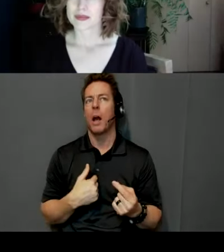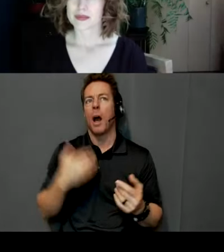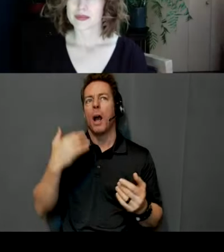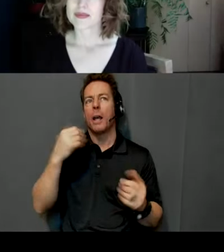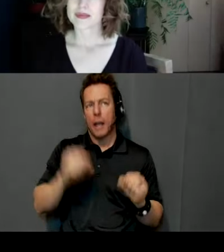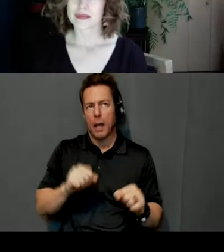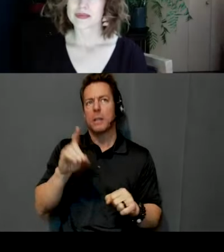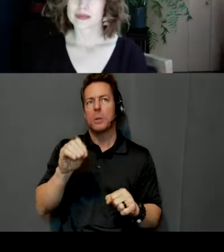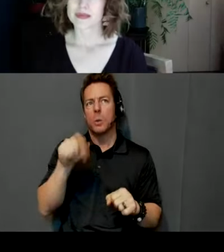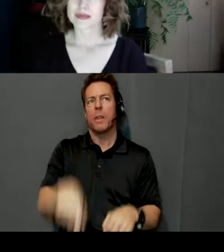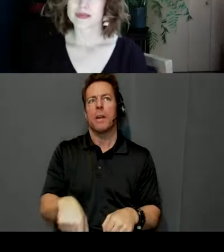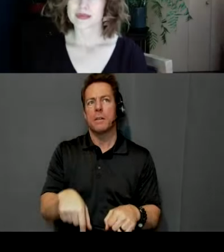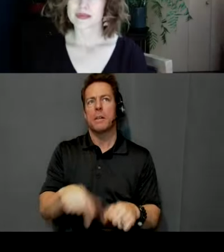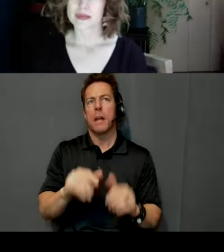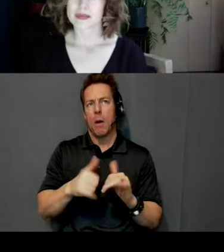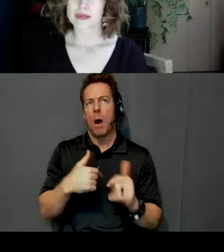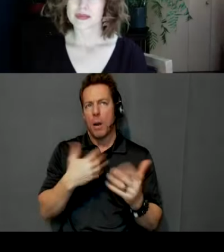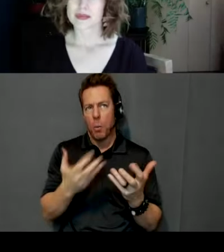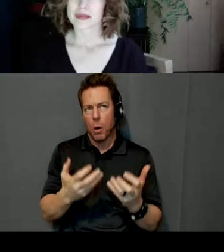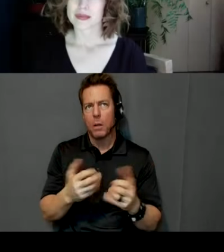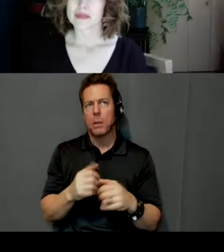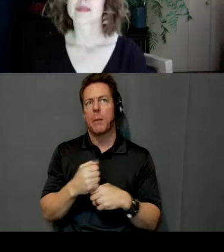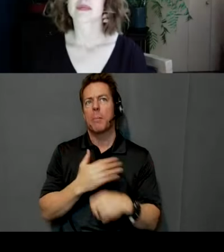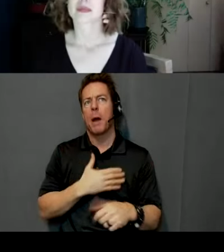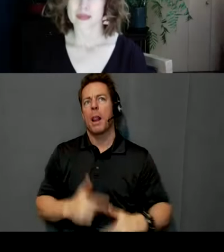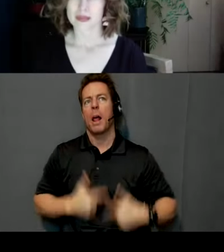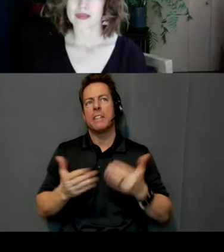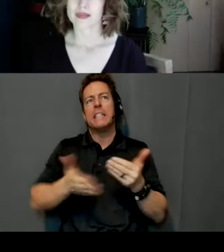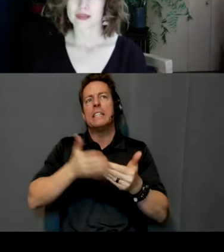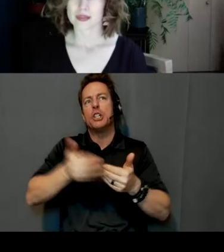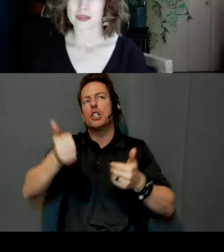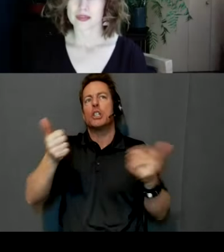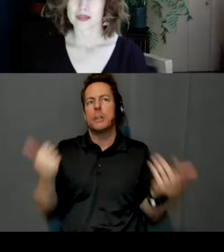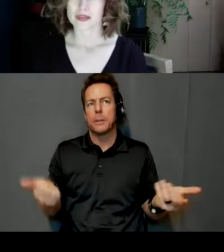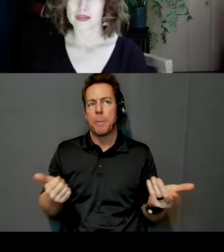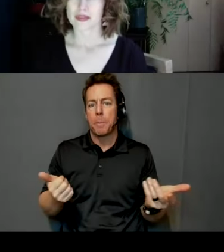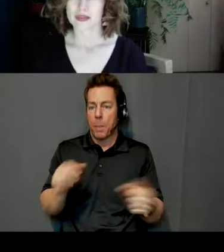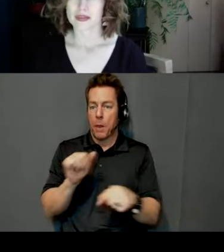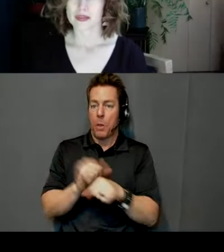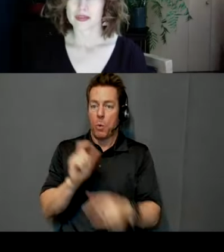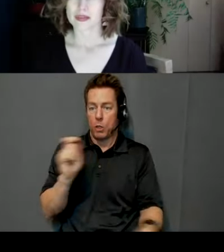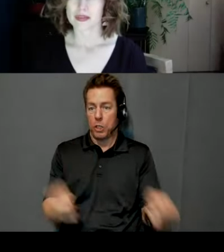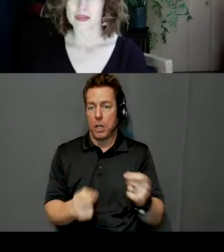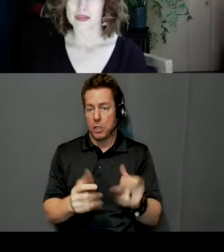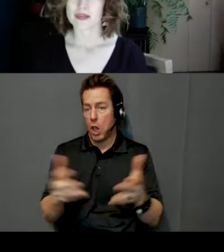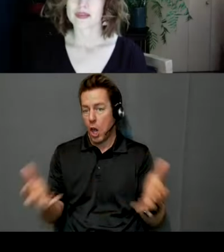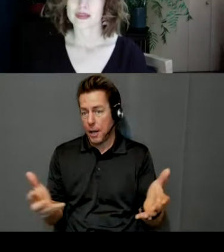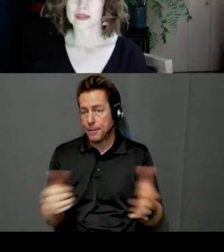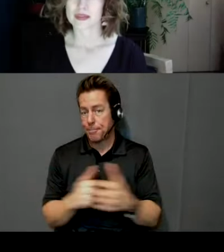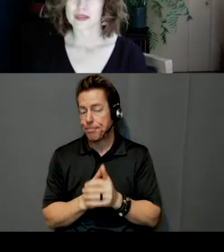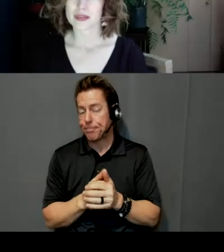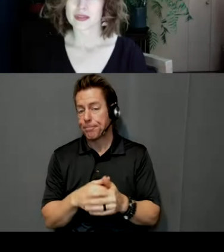do this the way I want to do it and make my life easier. And the work changed a lot too after that.